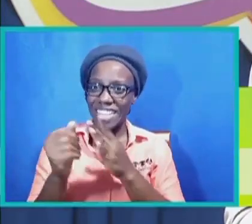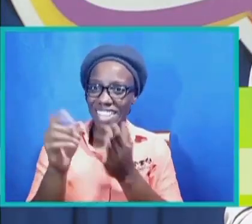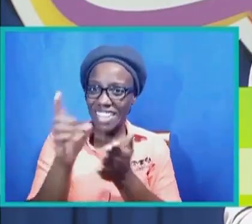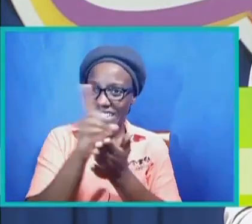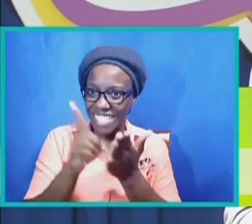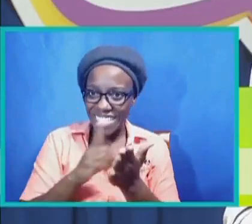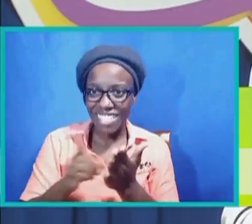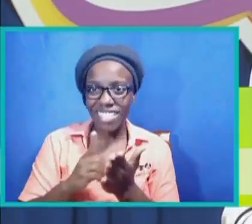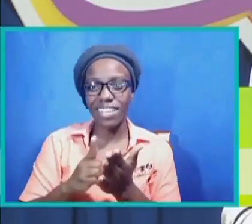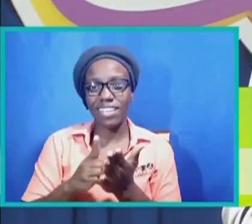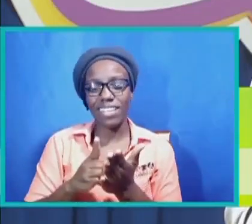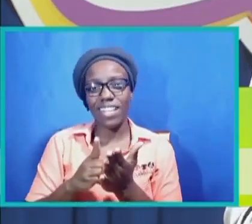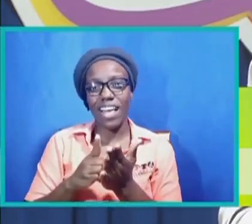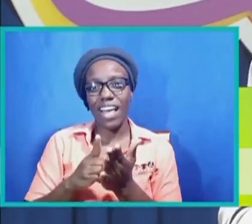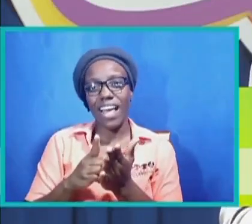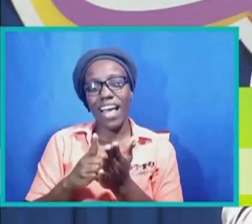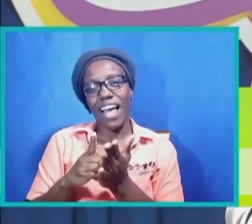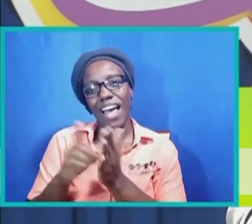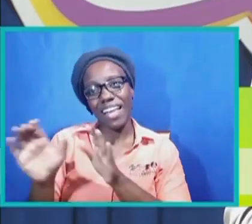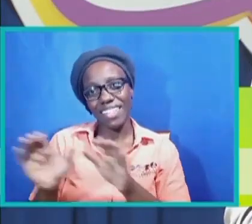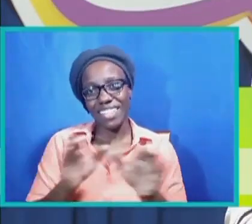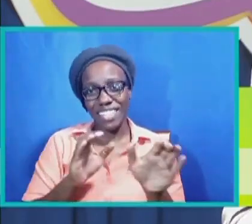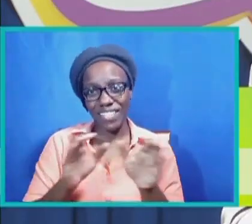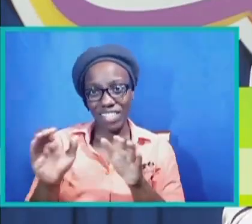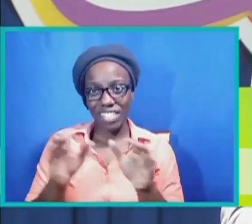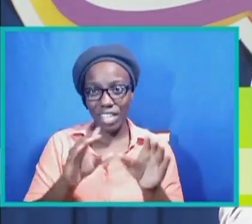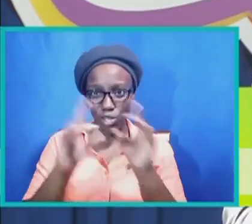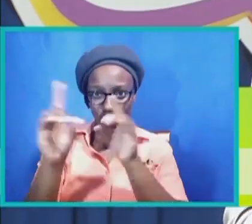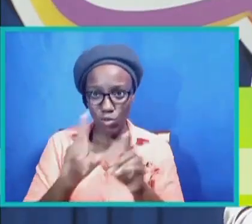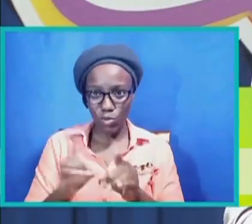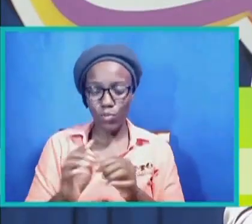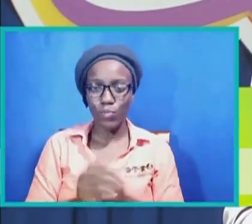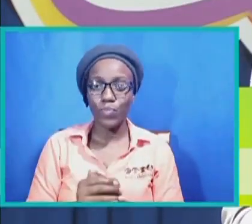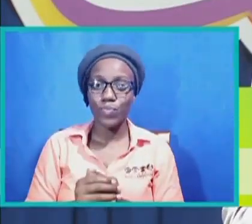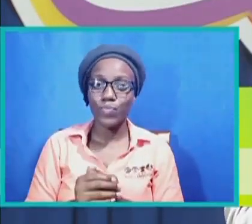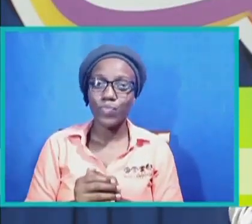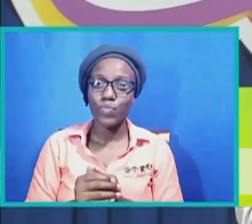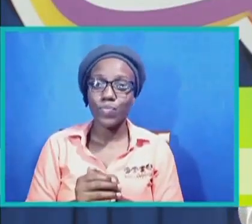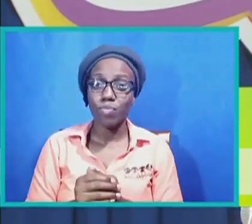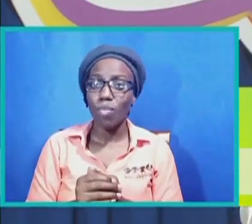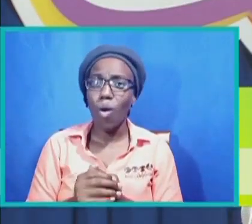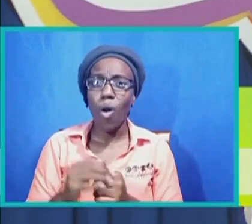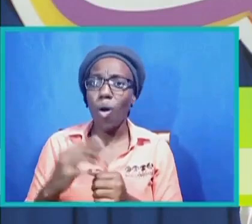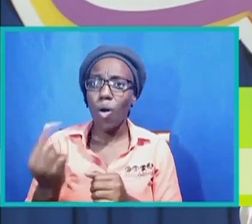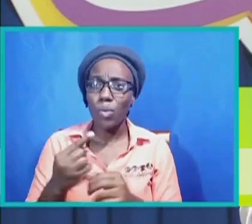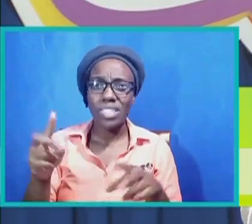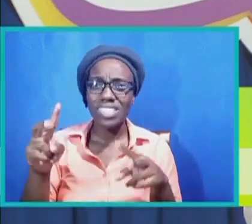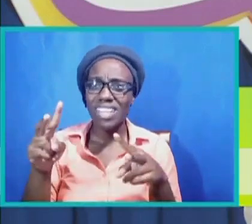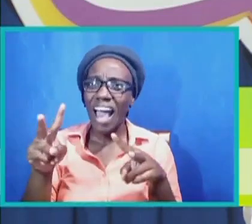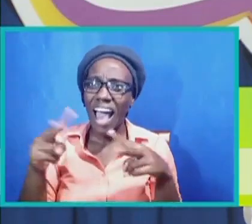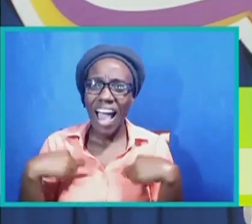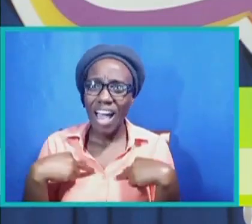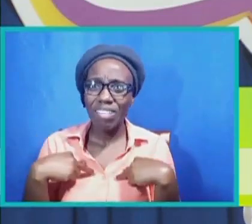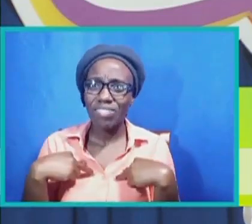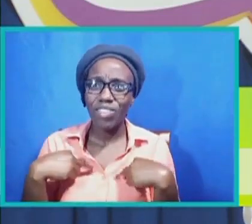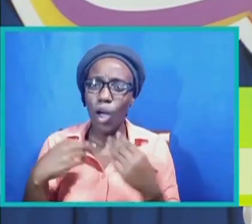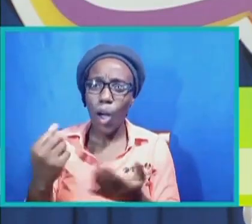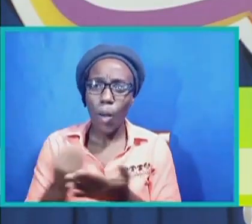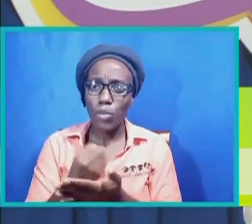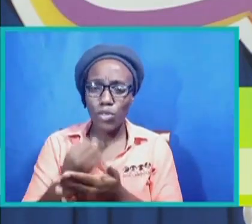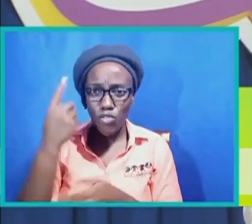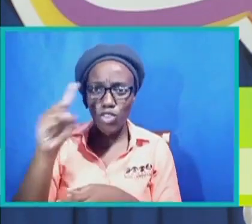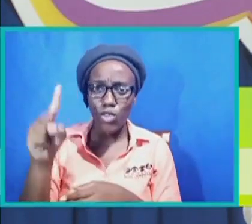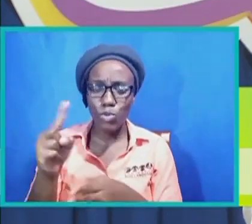you do the lesson plan, but there's always space for you to solicit the students' views, for them to pick what they want to do as